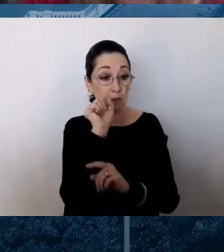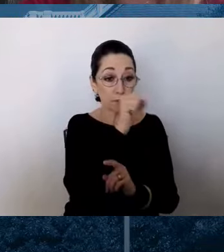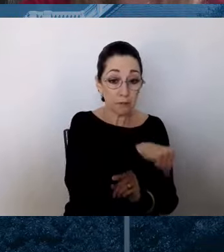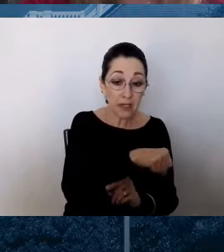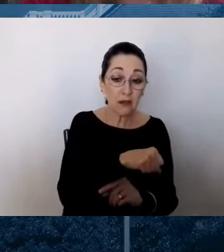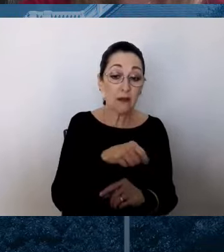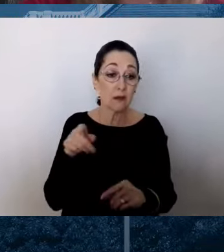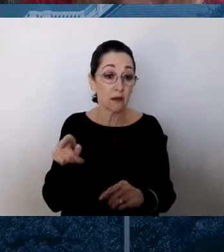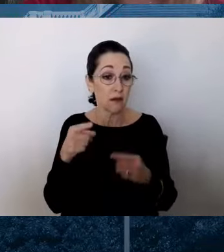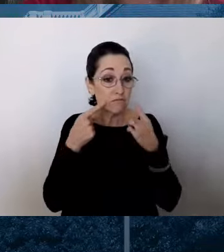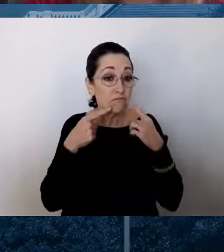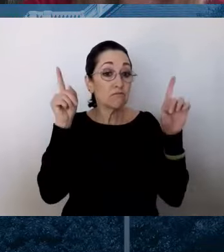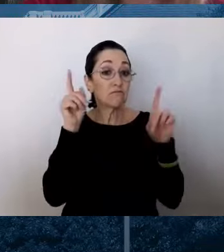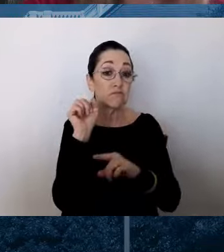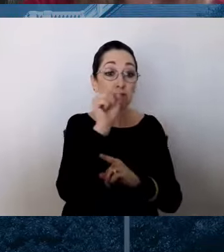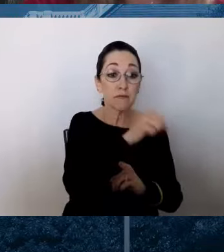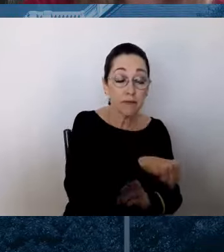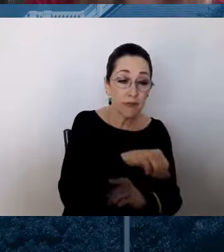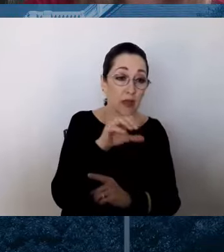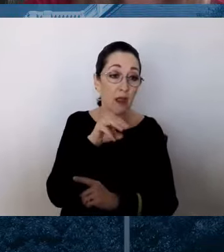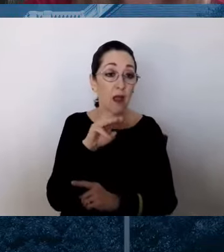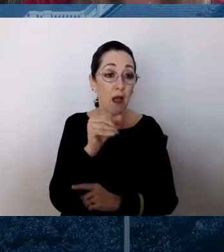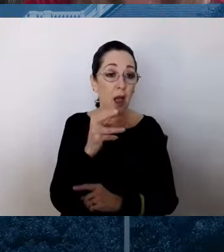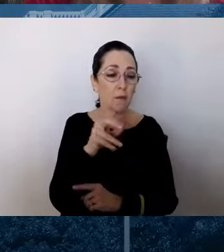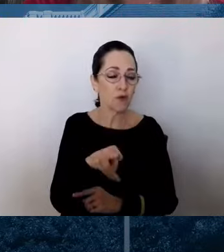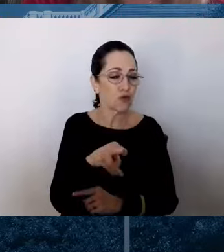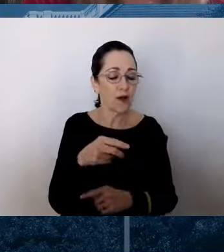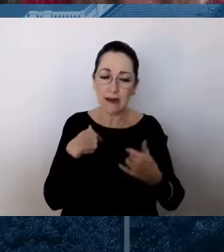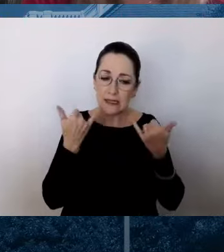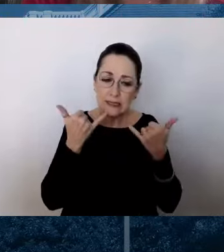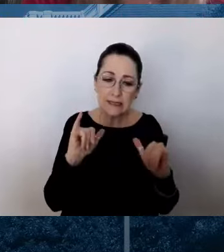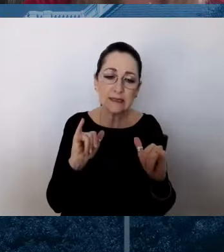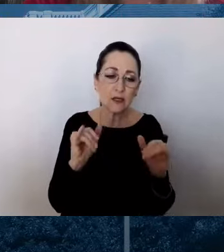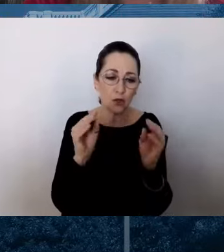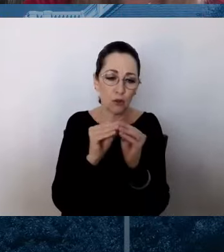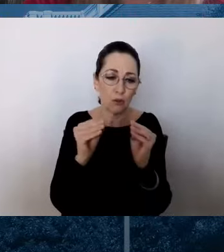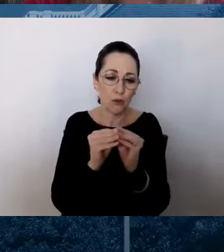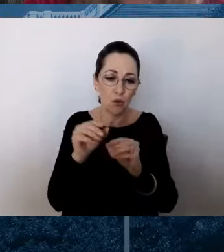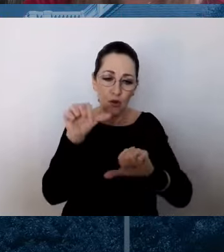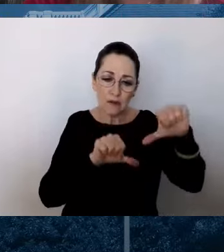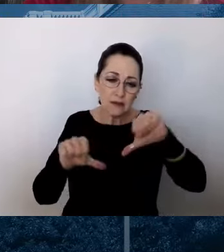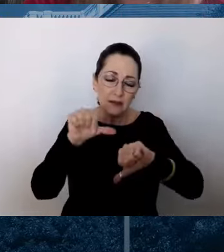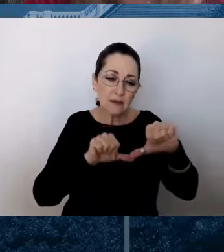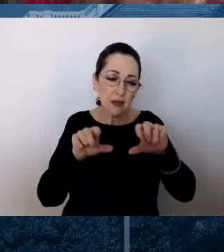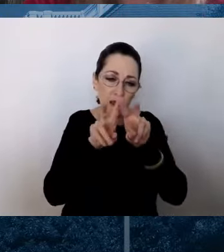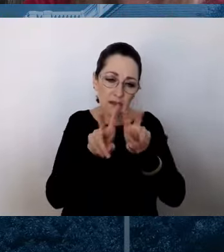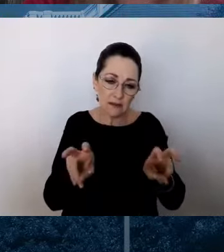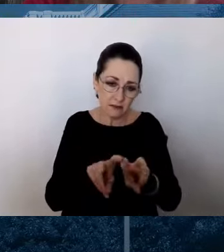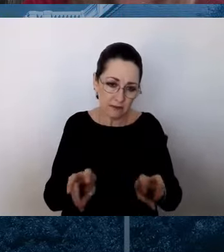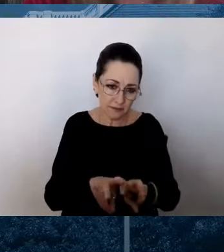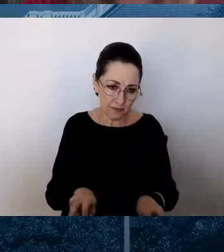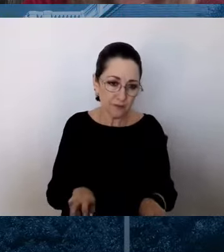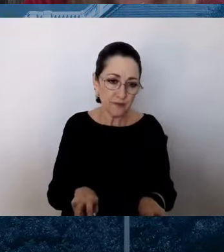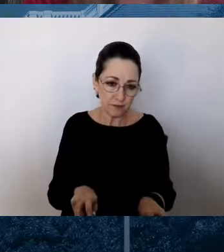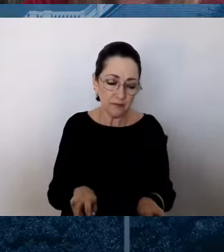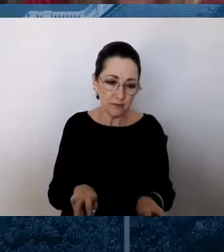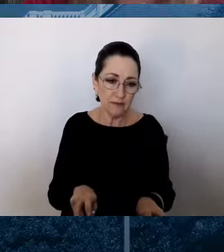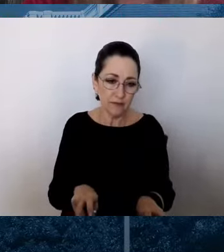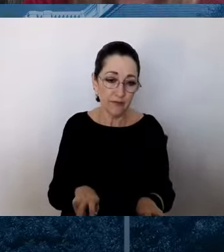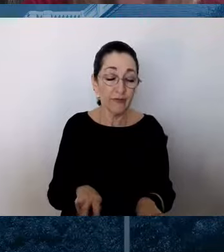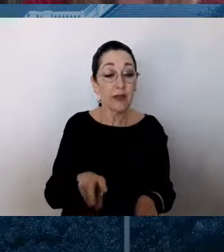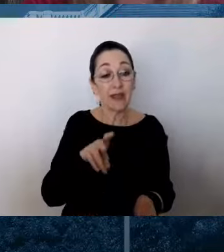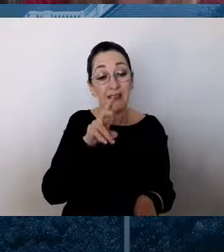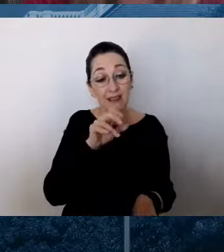us to get a clear picture, but like other variants, it's likely that the existing vaccines will provide some level